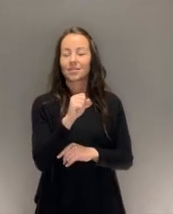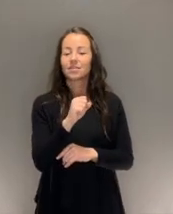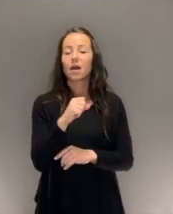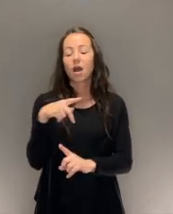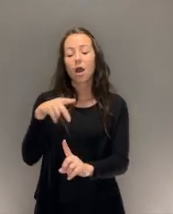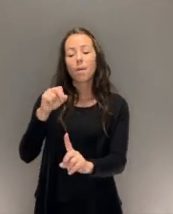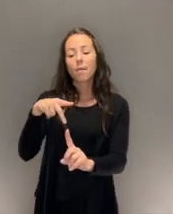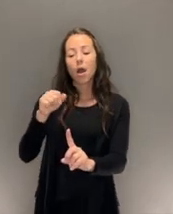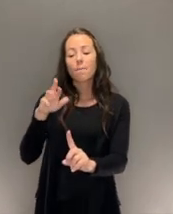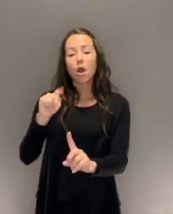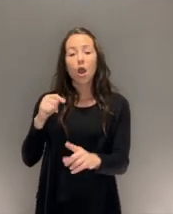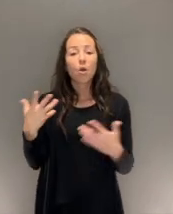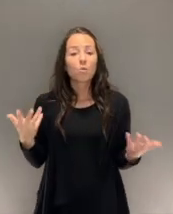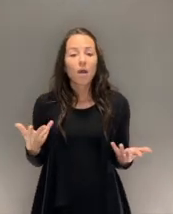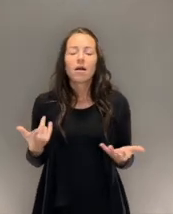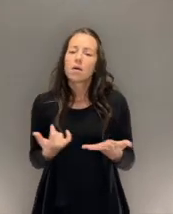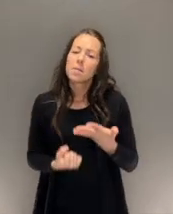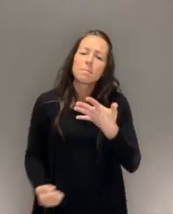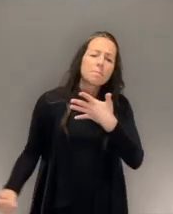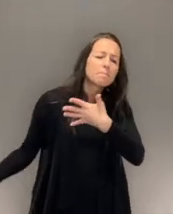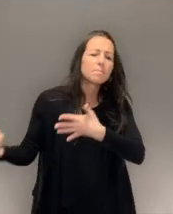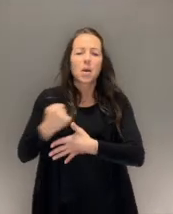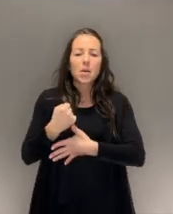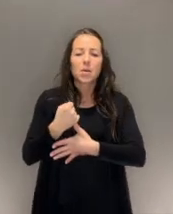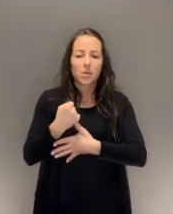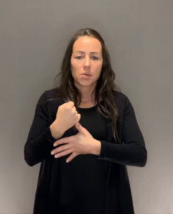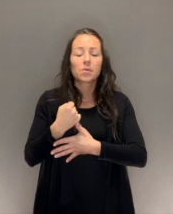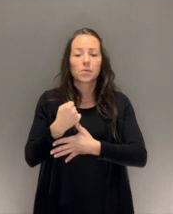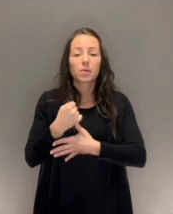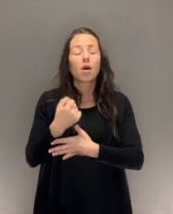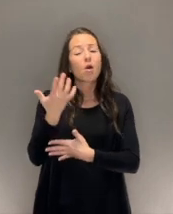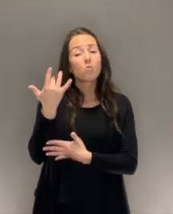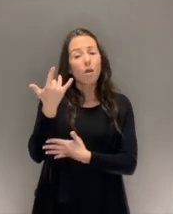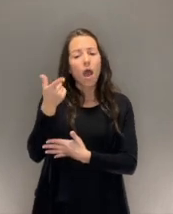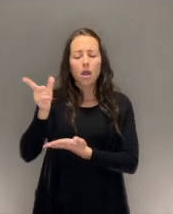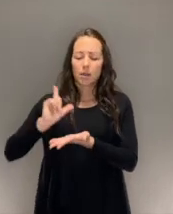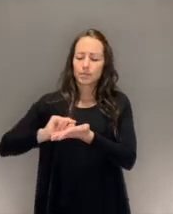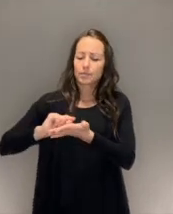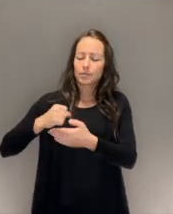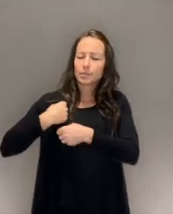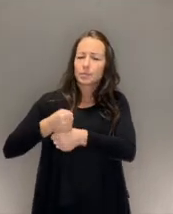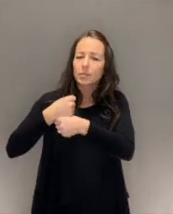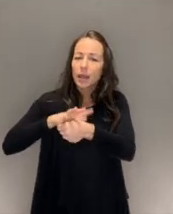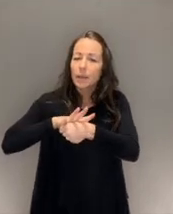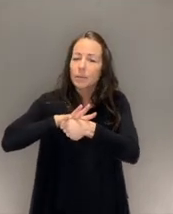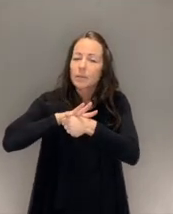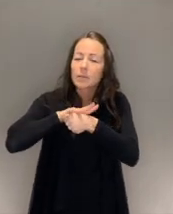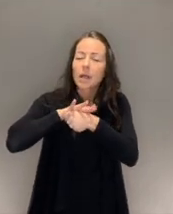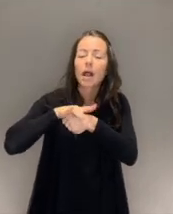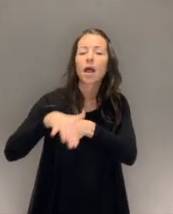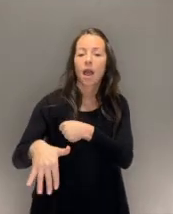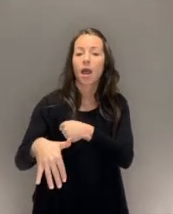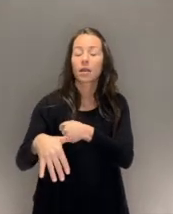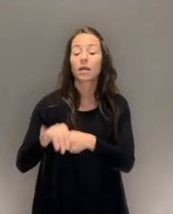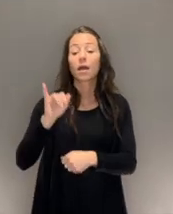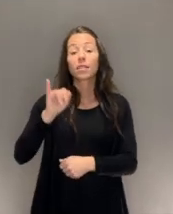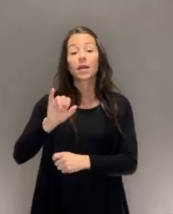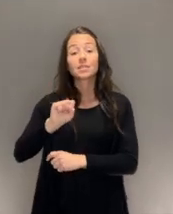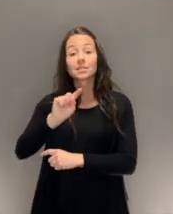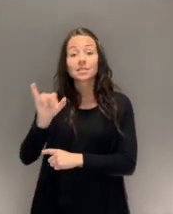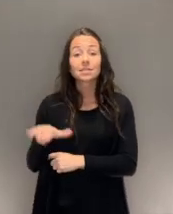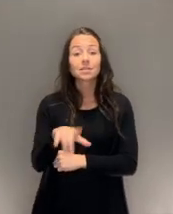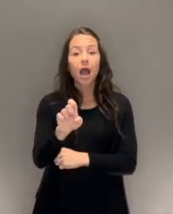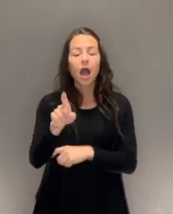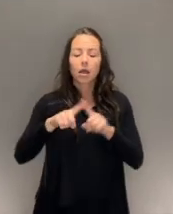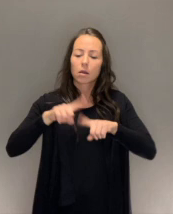what pop art is about is knocking fine art off its pedestal. It is mass produced. The